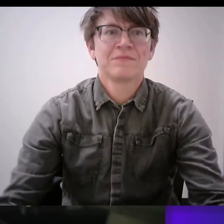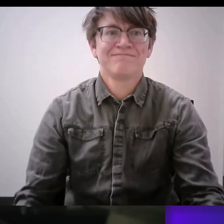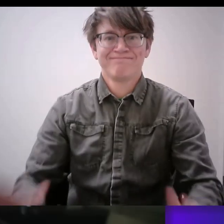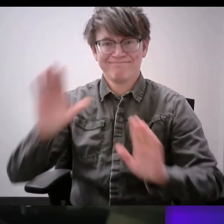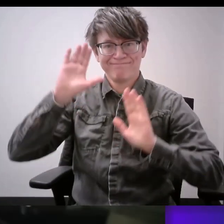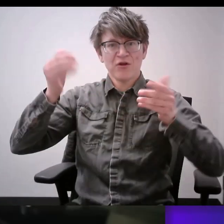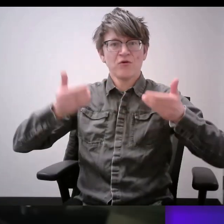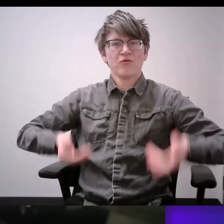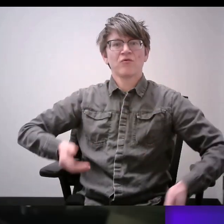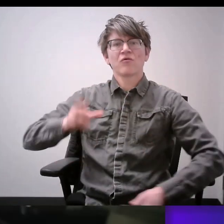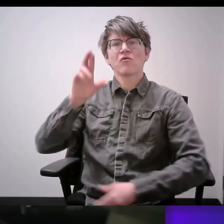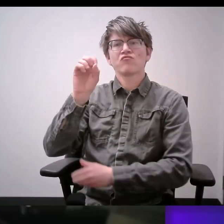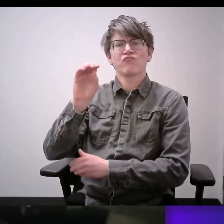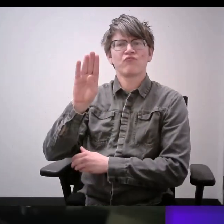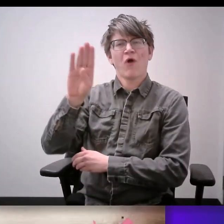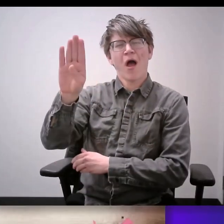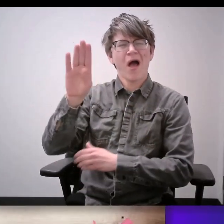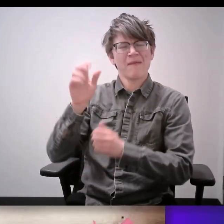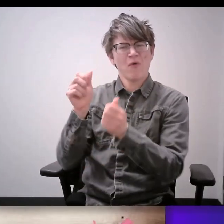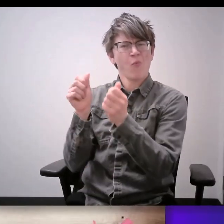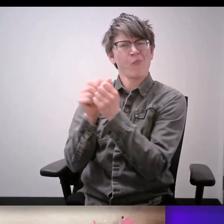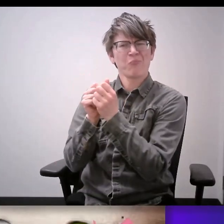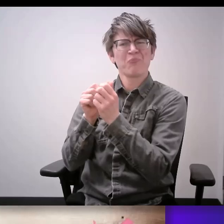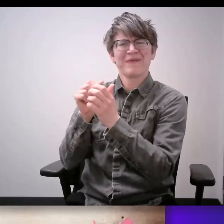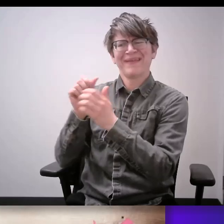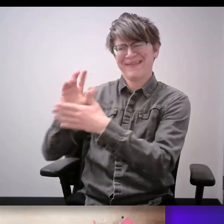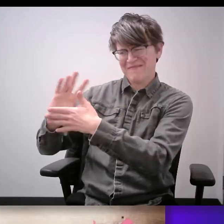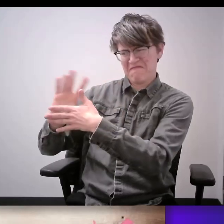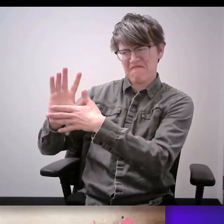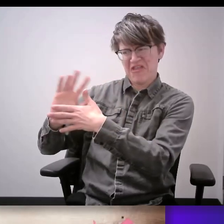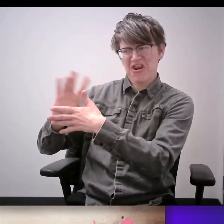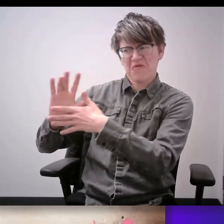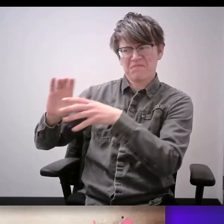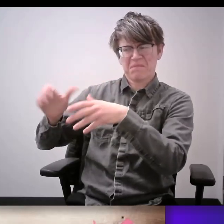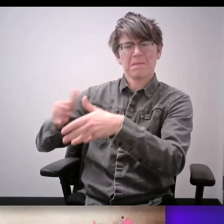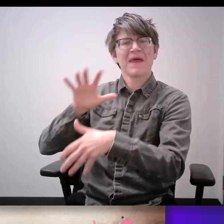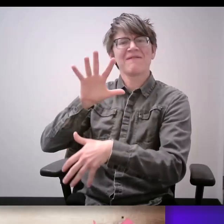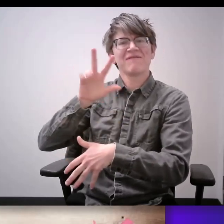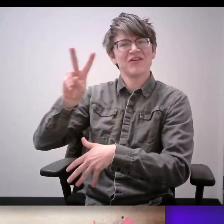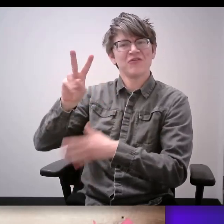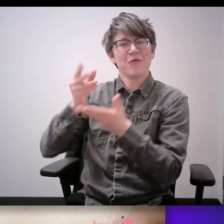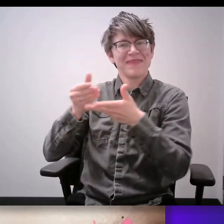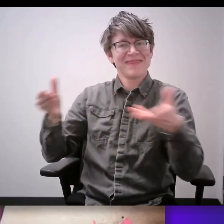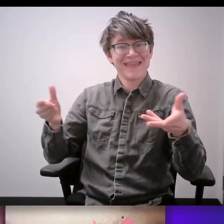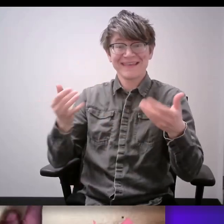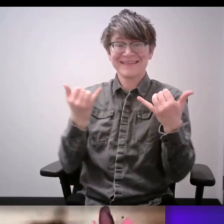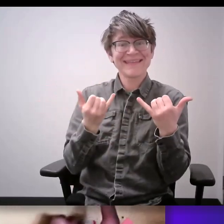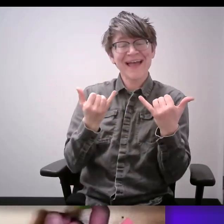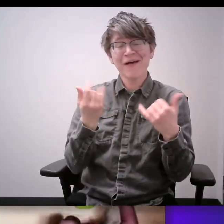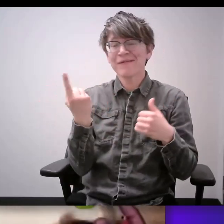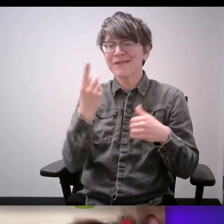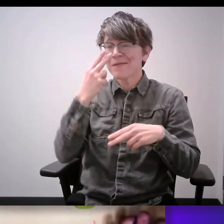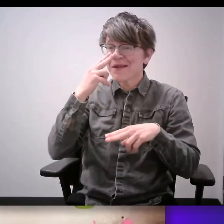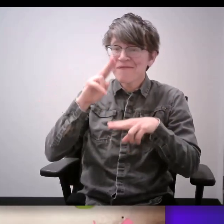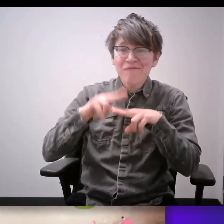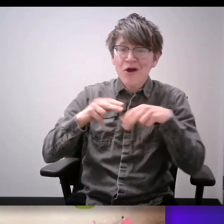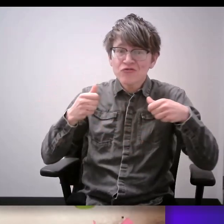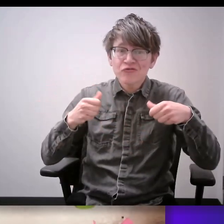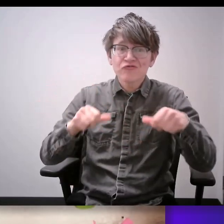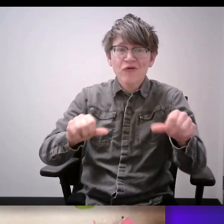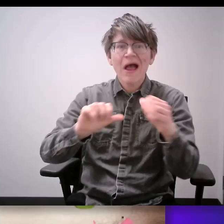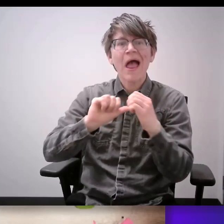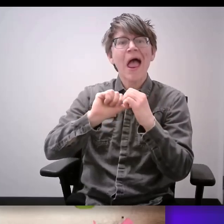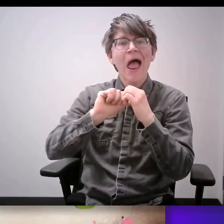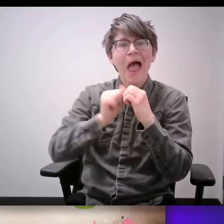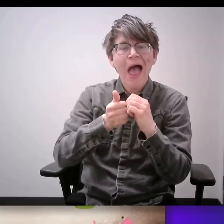Rob here with 52 things, and we have a really fun thing for you to try today. How to make stop motion. And